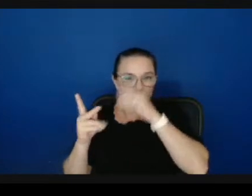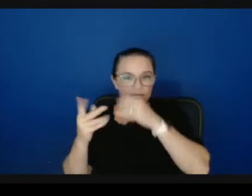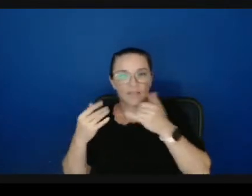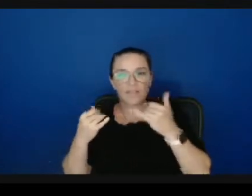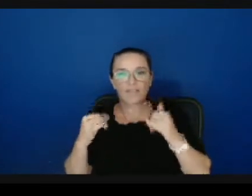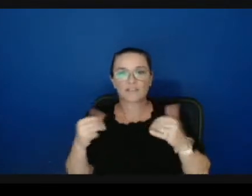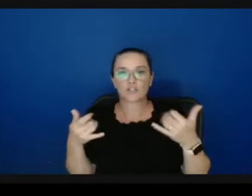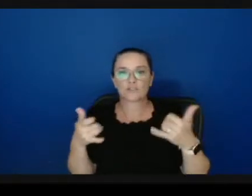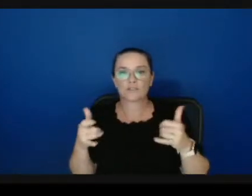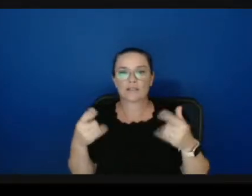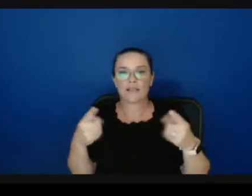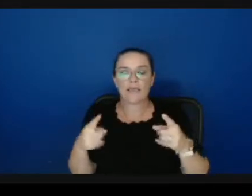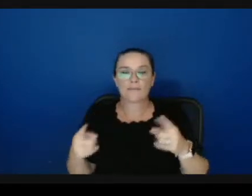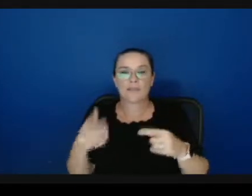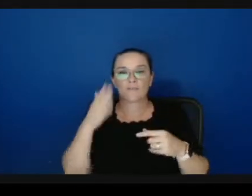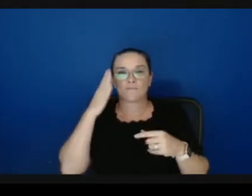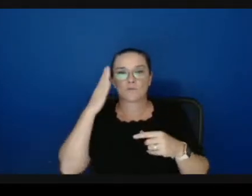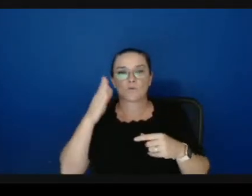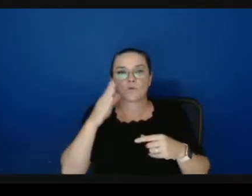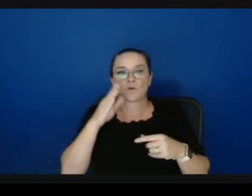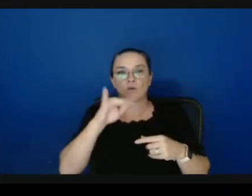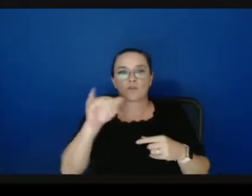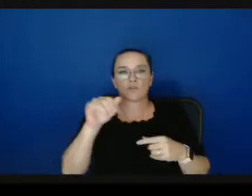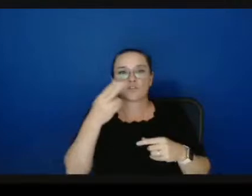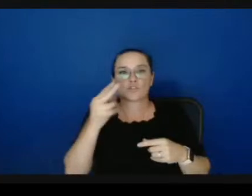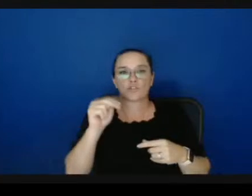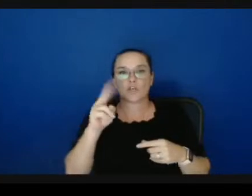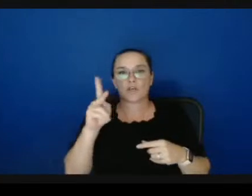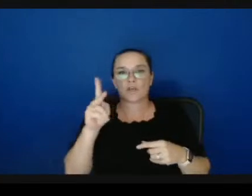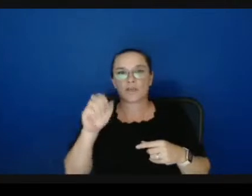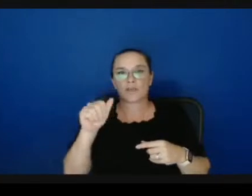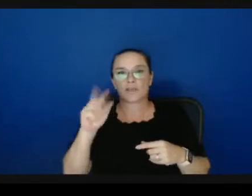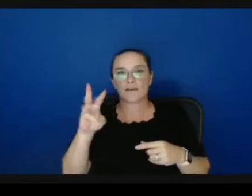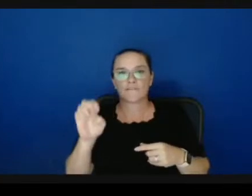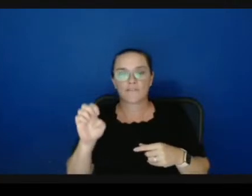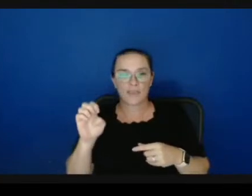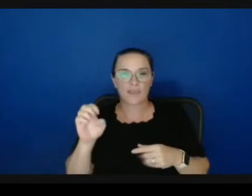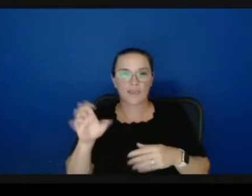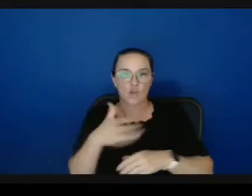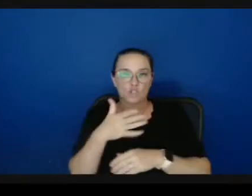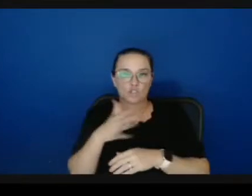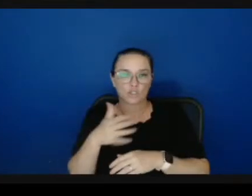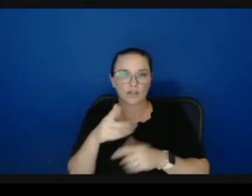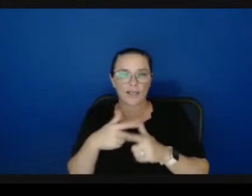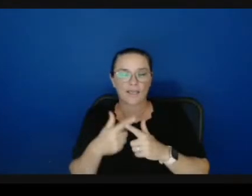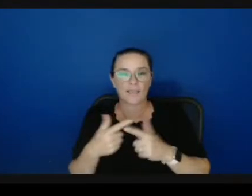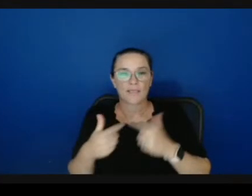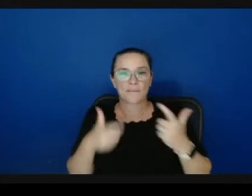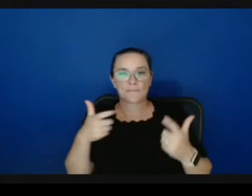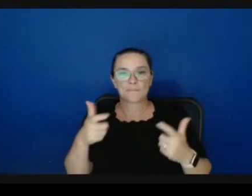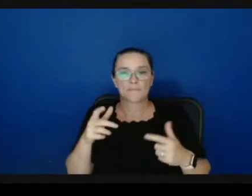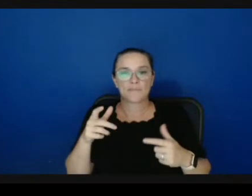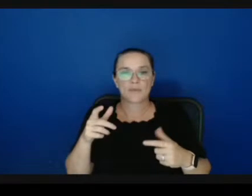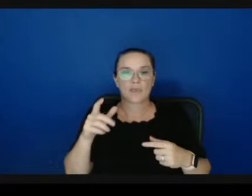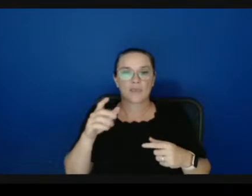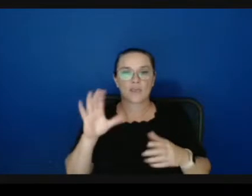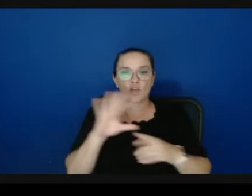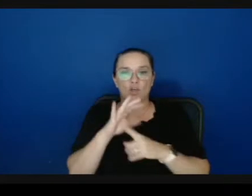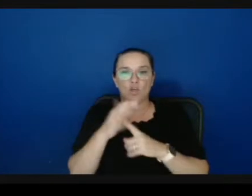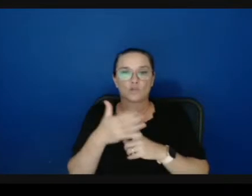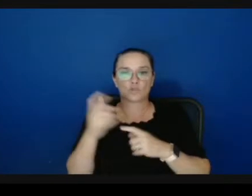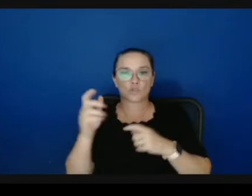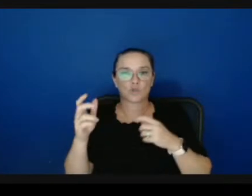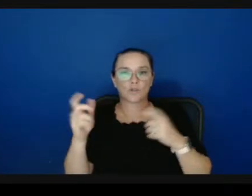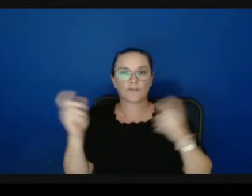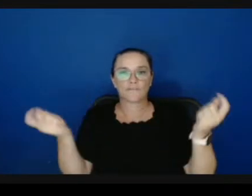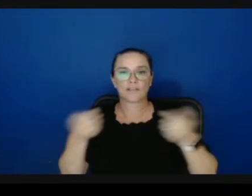future here, John Kīlauea coming up next week in concert. And then the big one is a cultural festival on Saturday, July